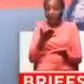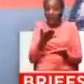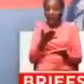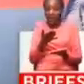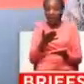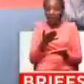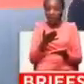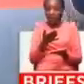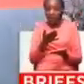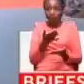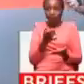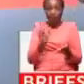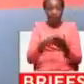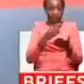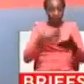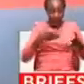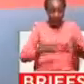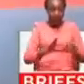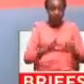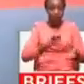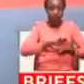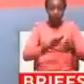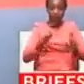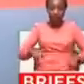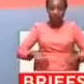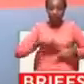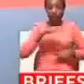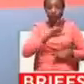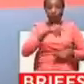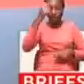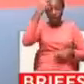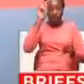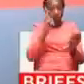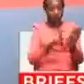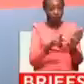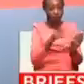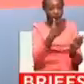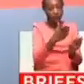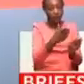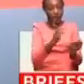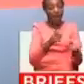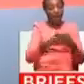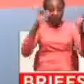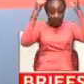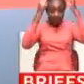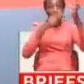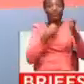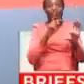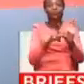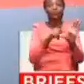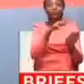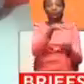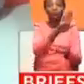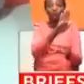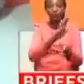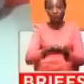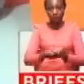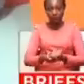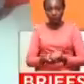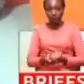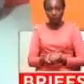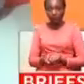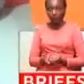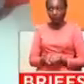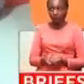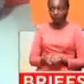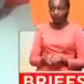and has an opportunity to curse your life now because you're participating. He needs your participation. All right. Yeah. Let's not go back